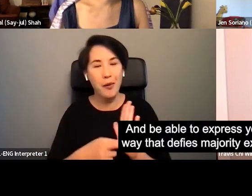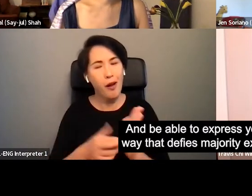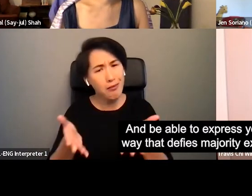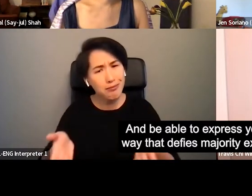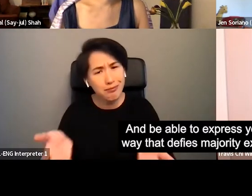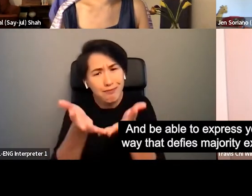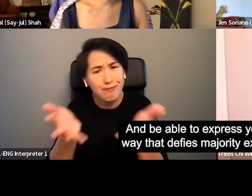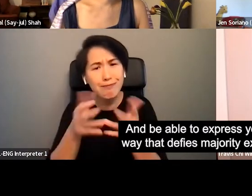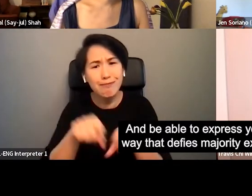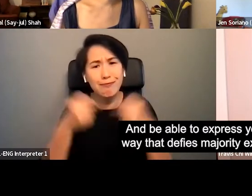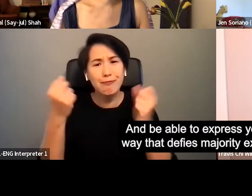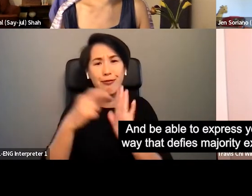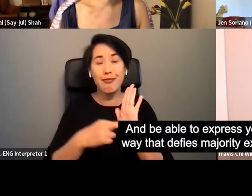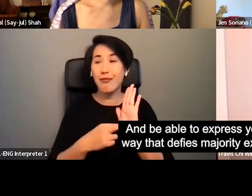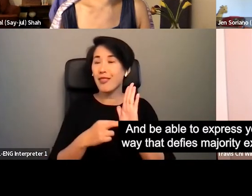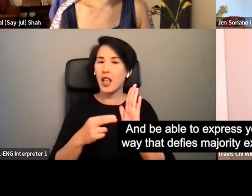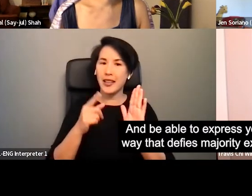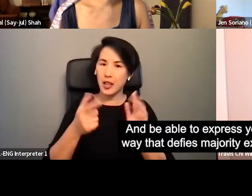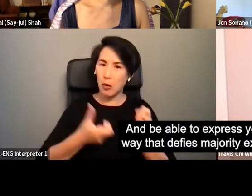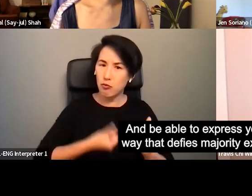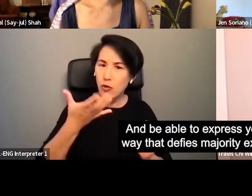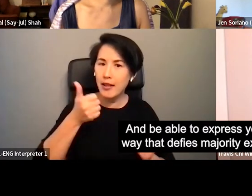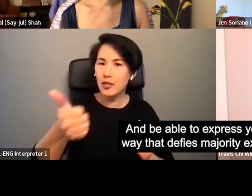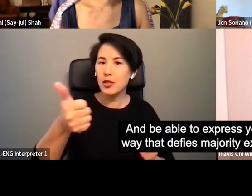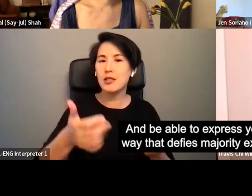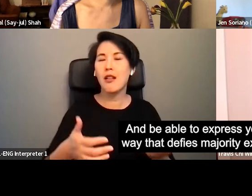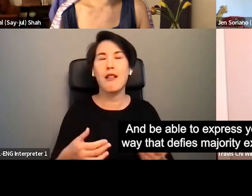be able to express yourself in a way that